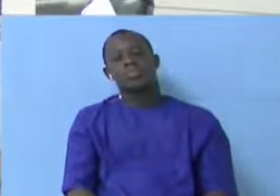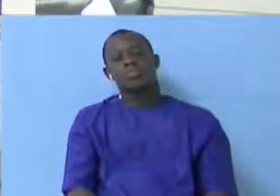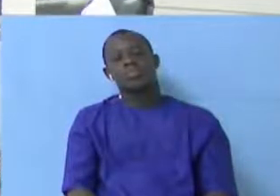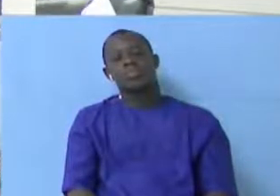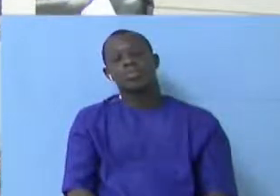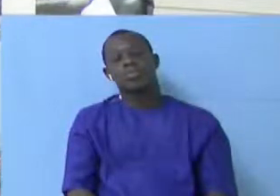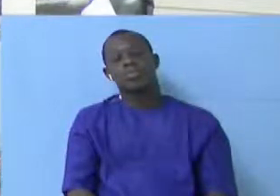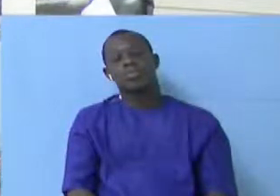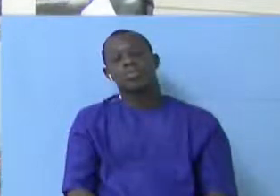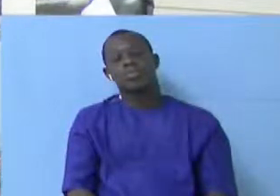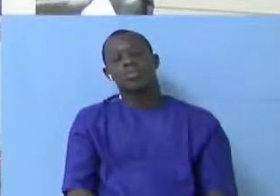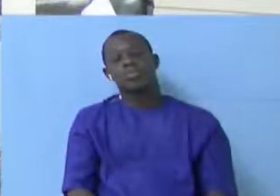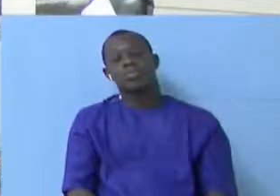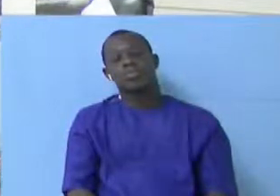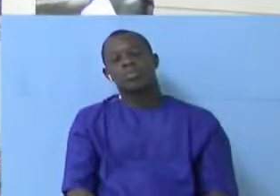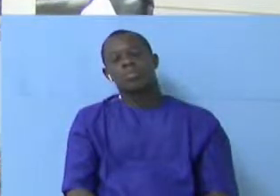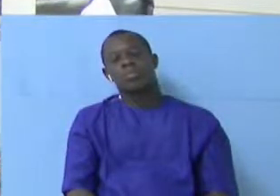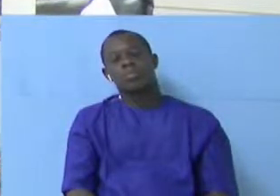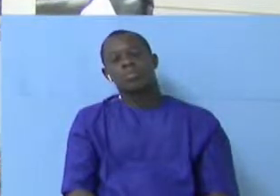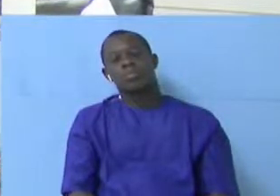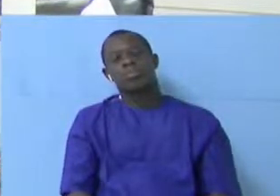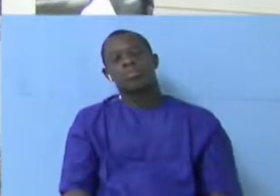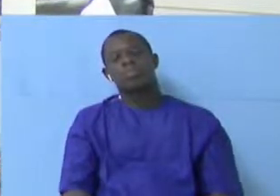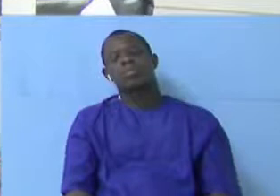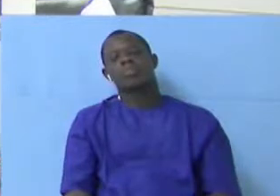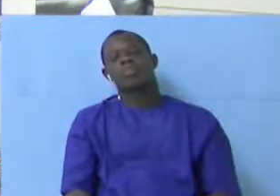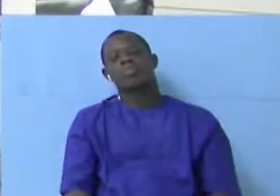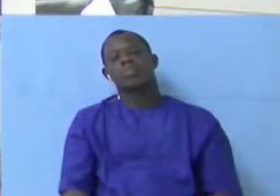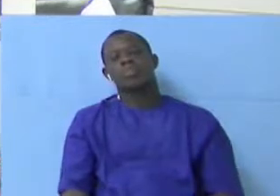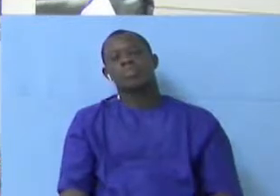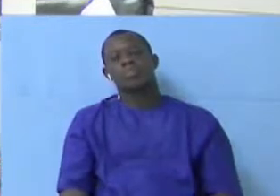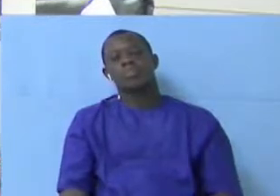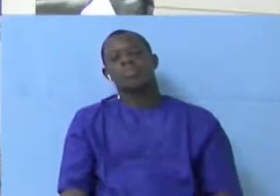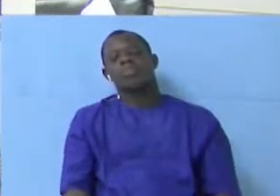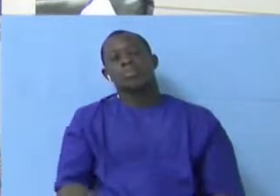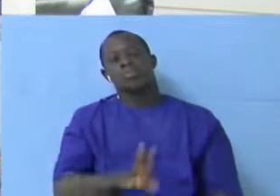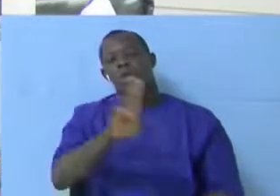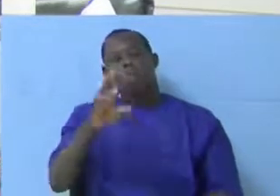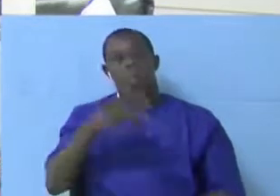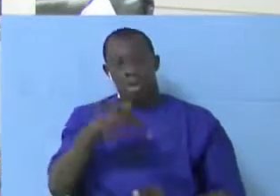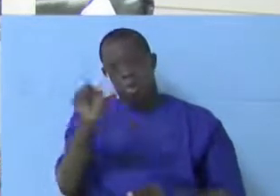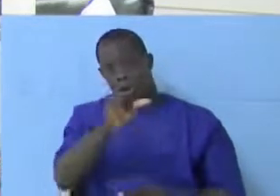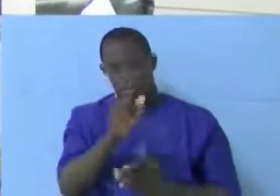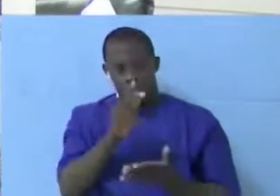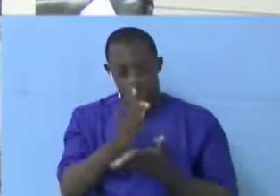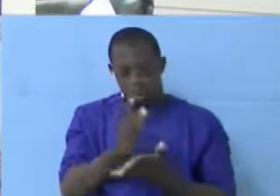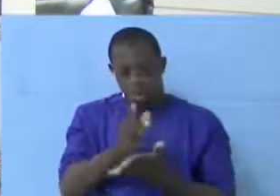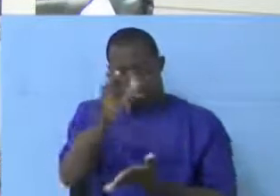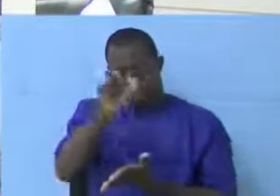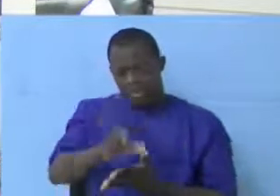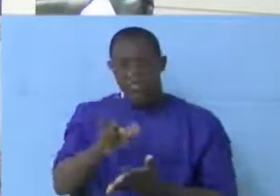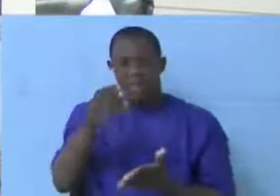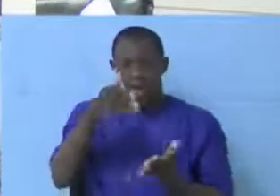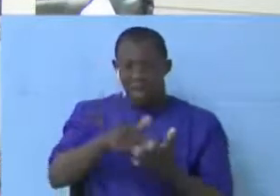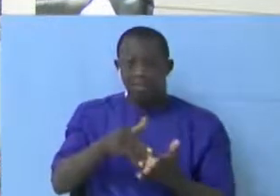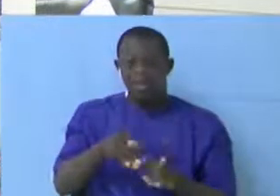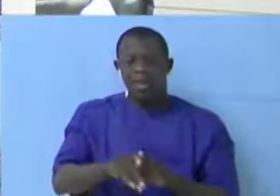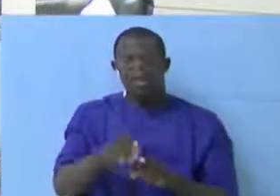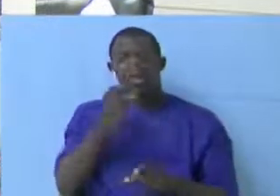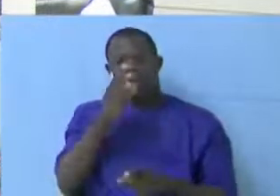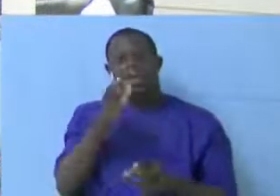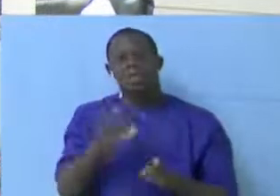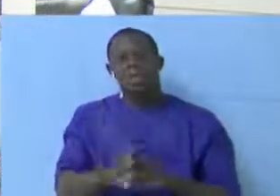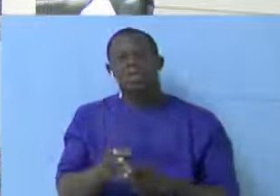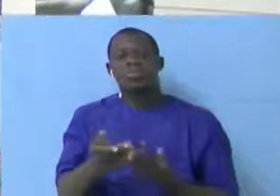Because if another witness dropping, and he said that the person is, they make a drop. Witness la opinion